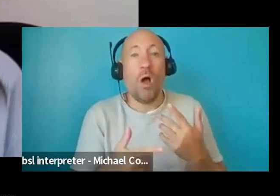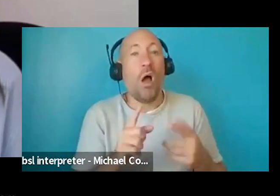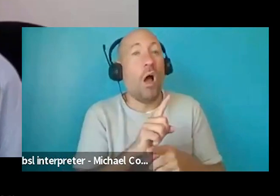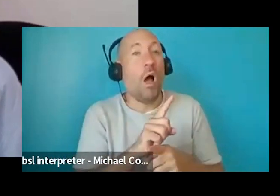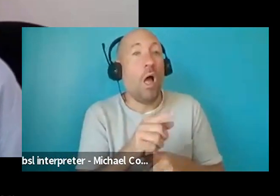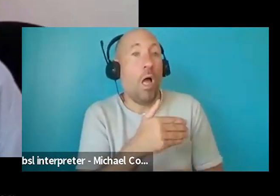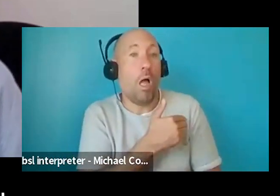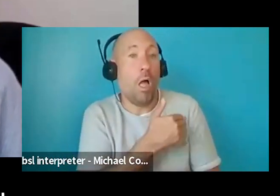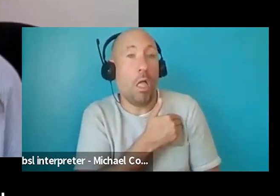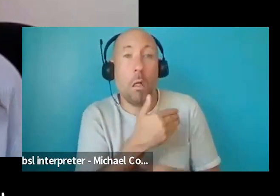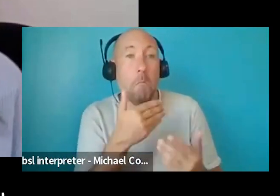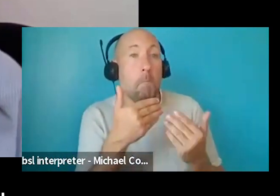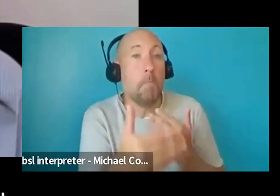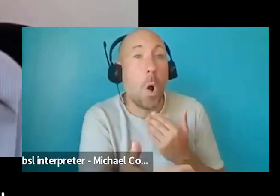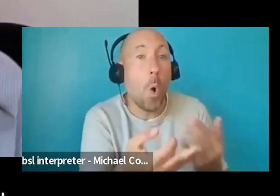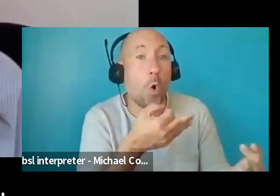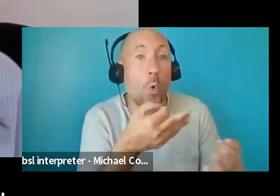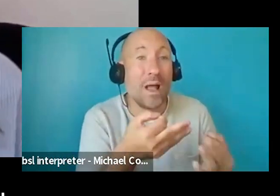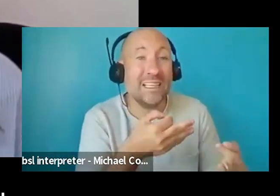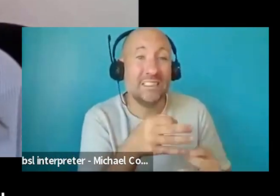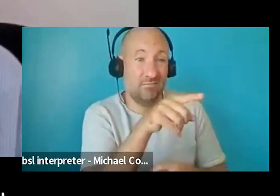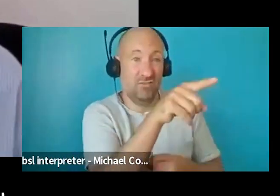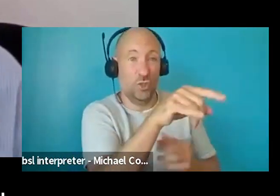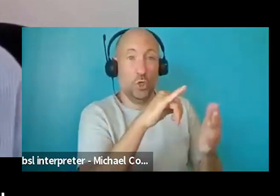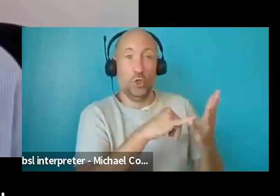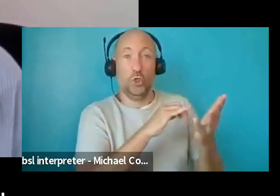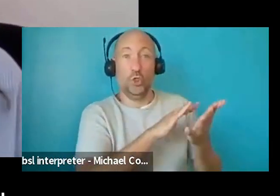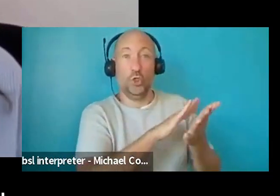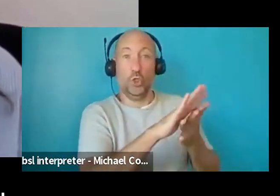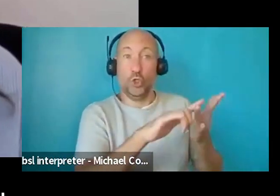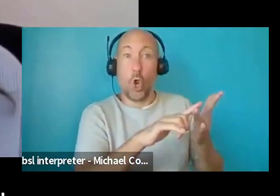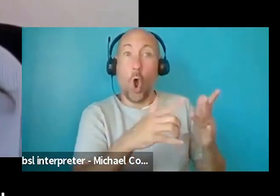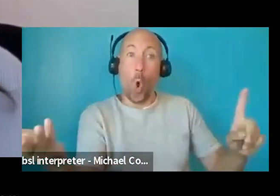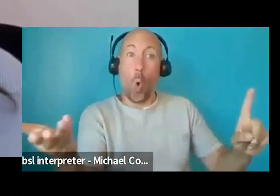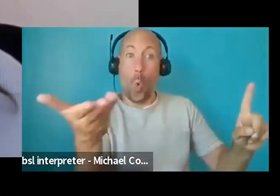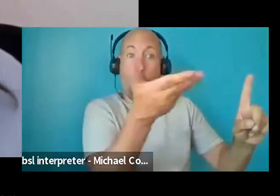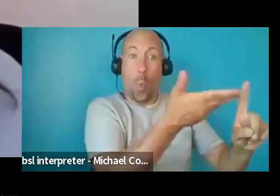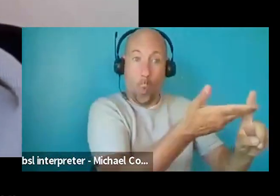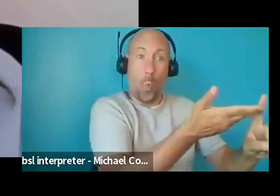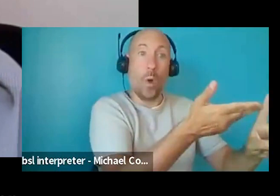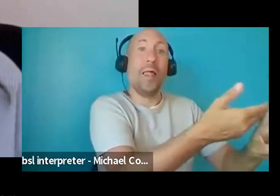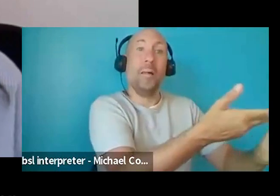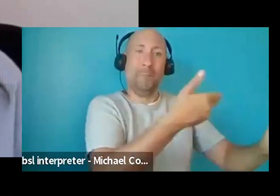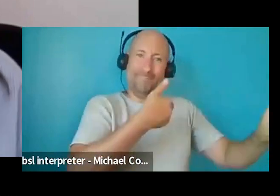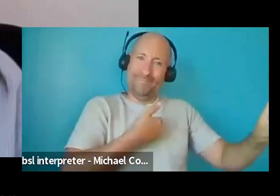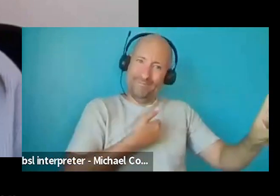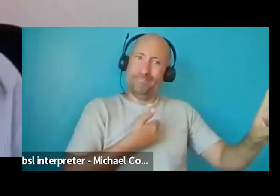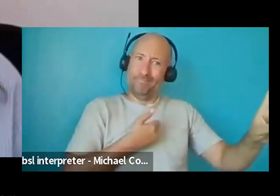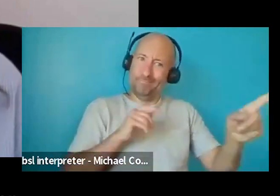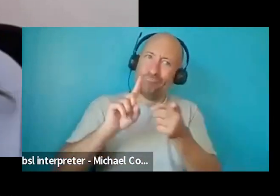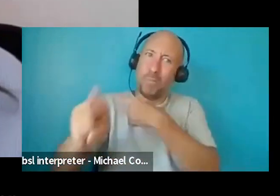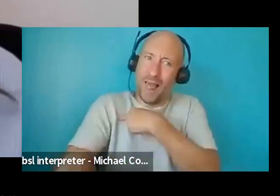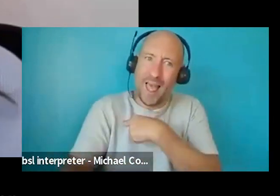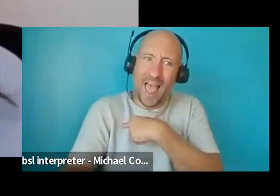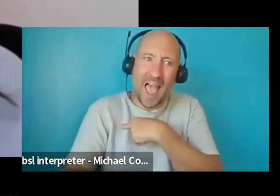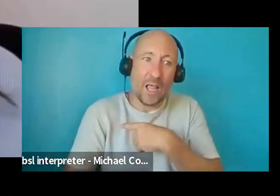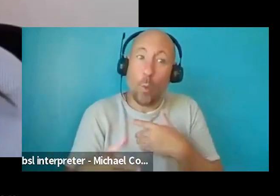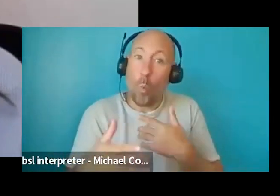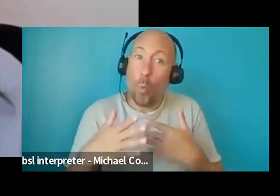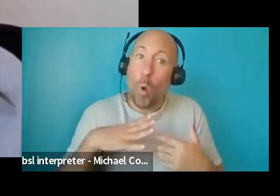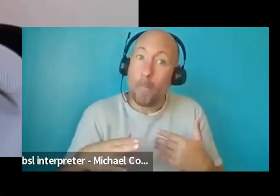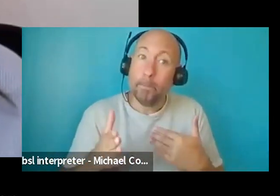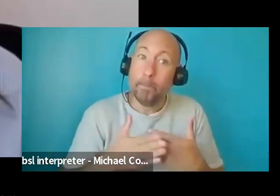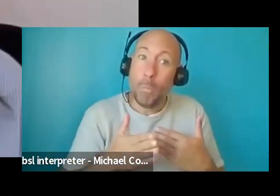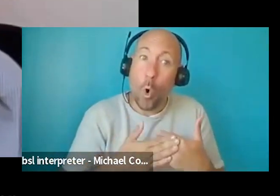address Sho, and Sho, of course, will contact us as well. So if you need further